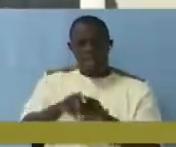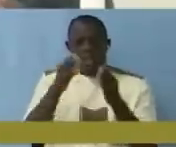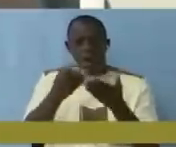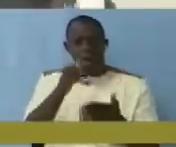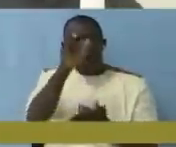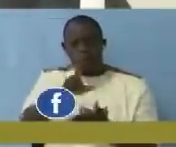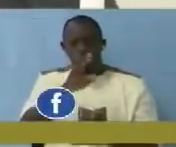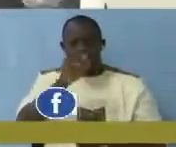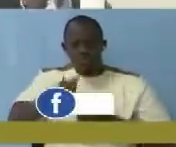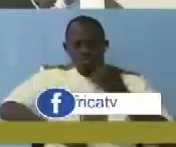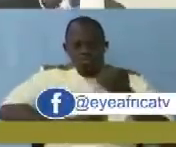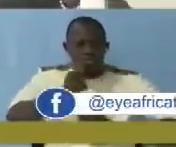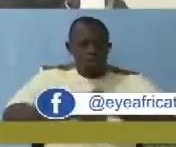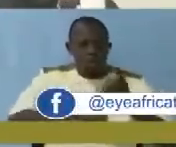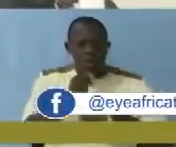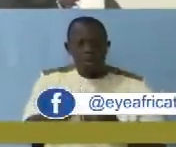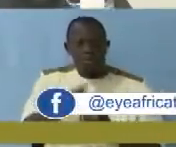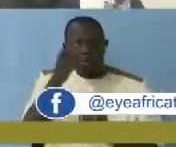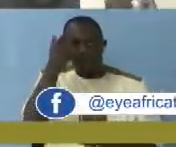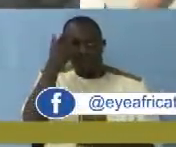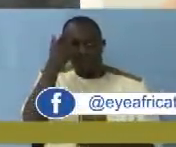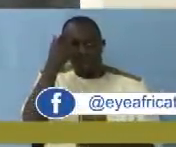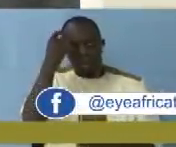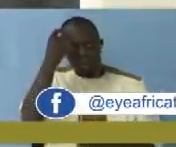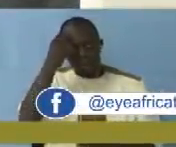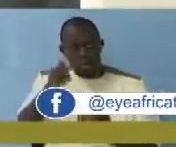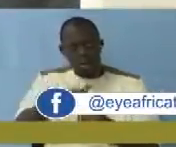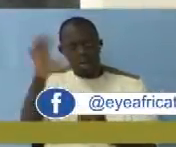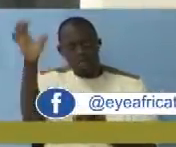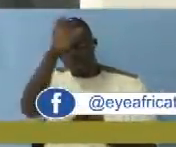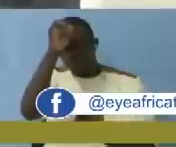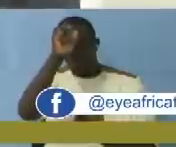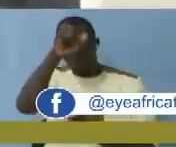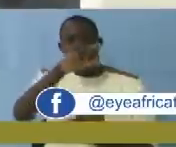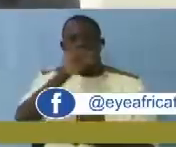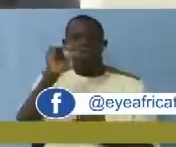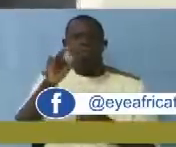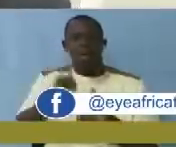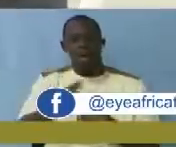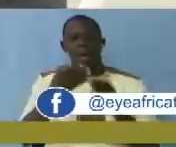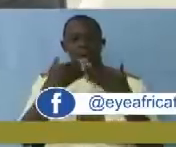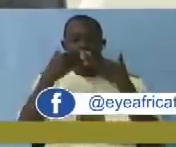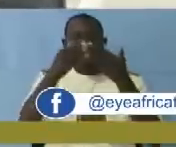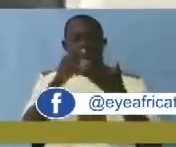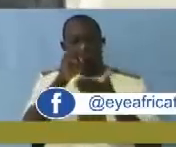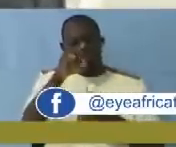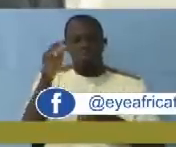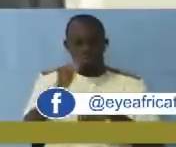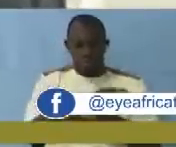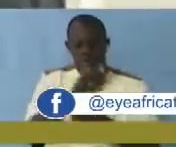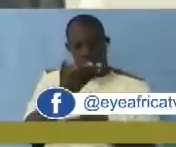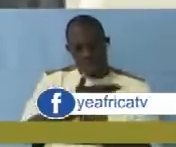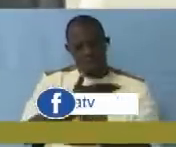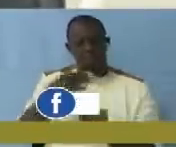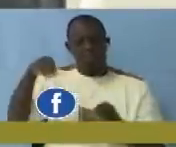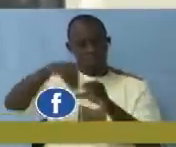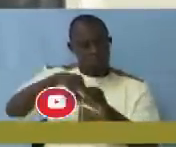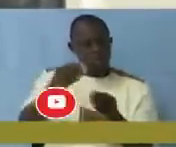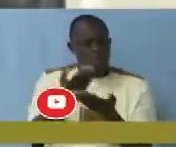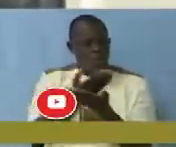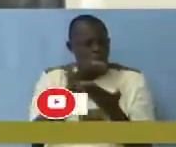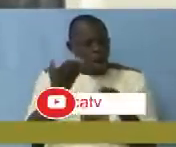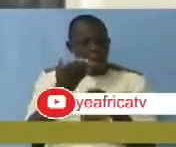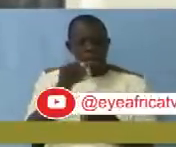the air and parade it as their victimizers. Why would a victim want